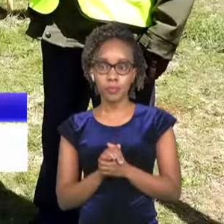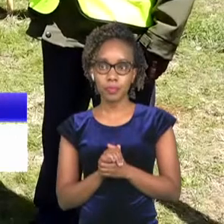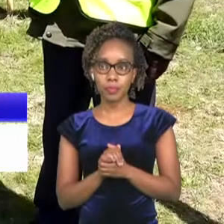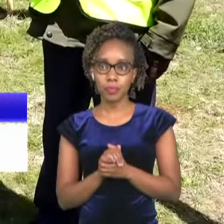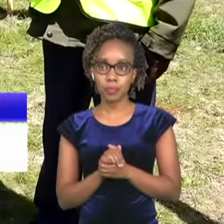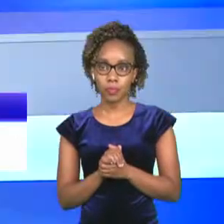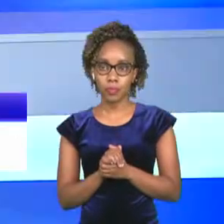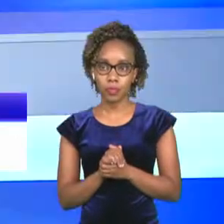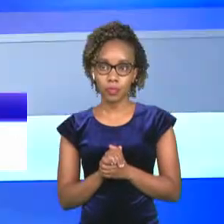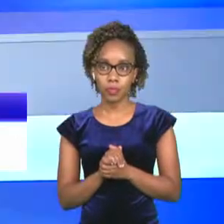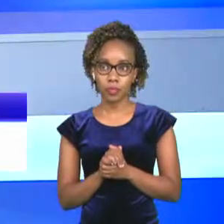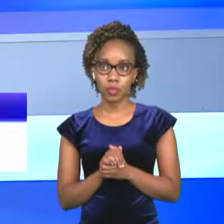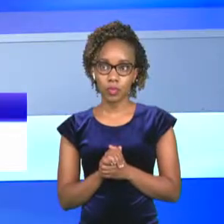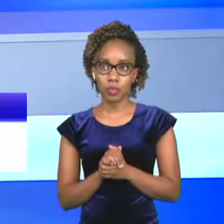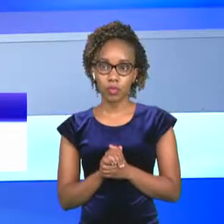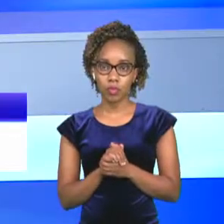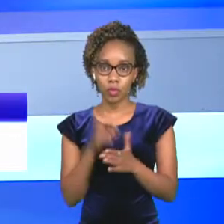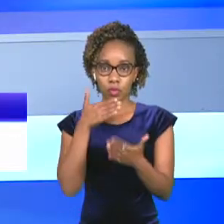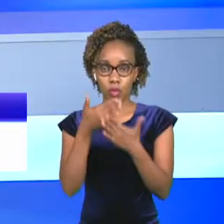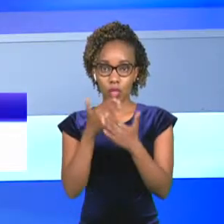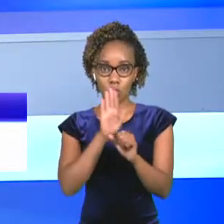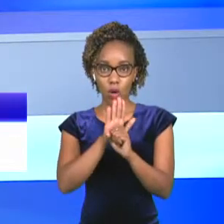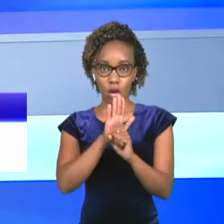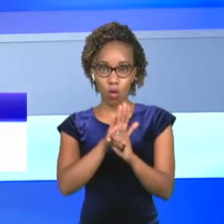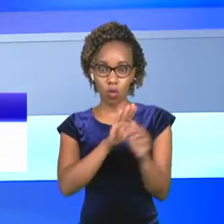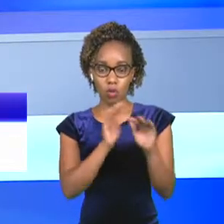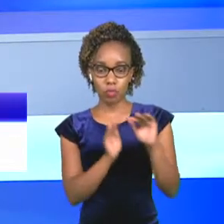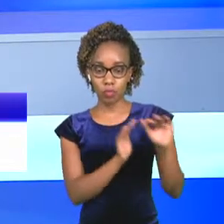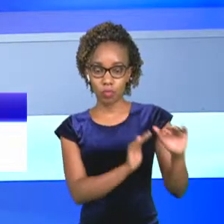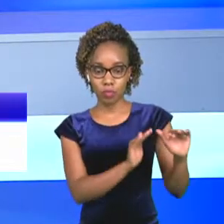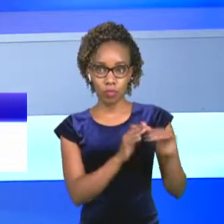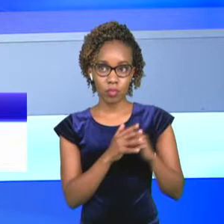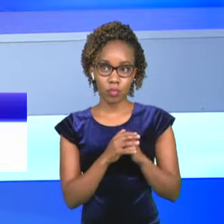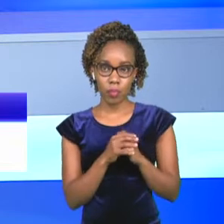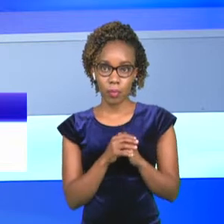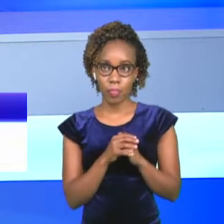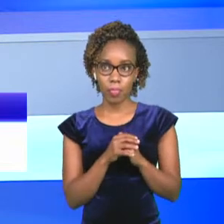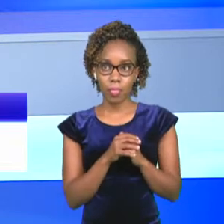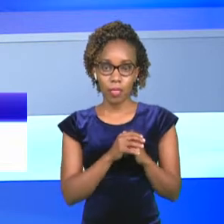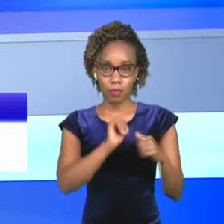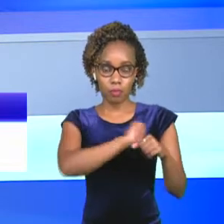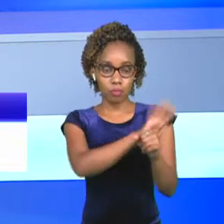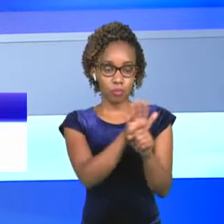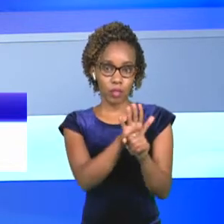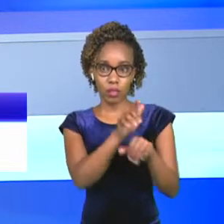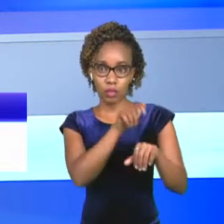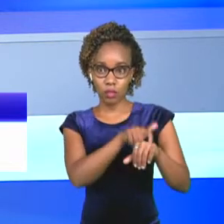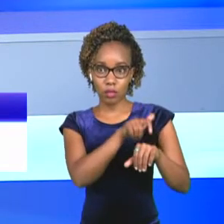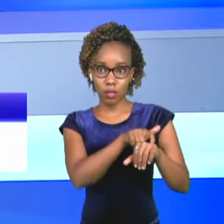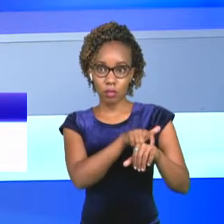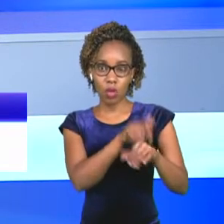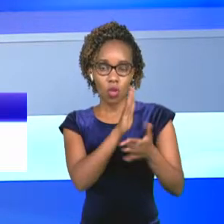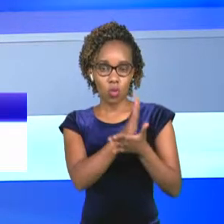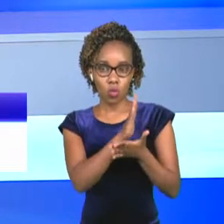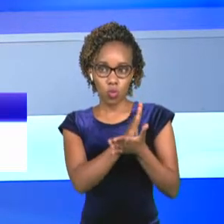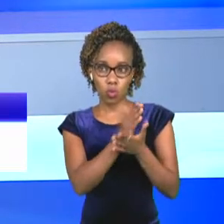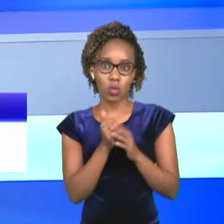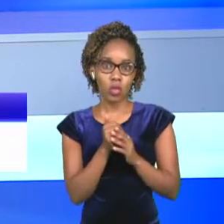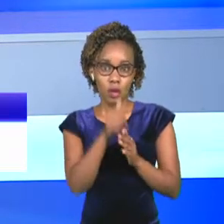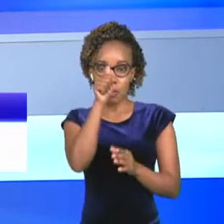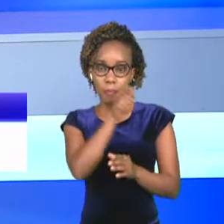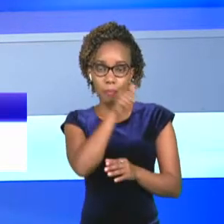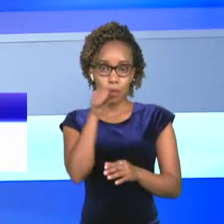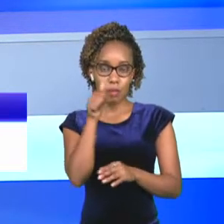TV. Thank you, Andrew Kero, for that story. Meanwhile, the corona period has proved to be a tough time for private